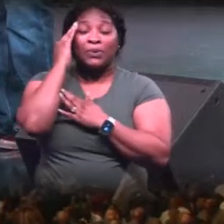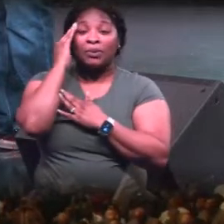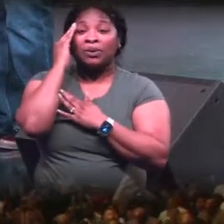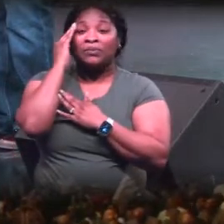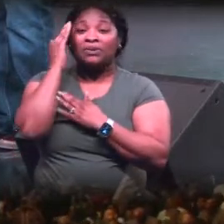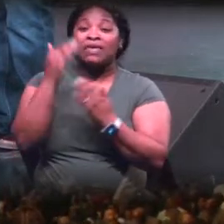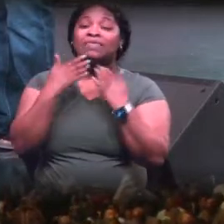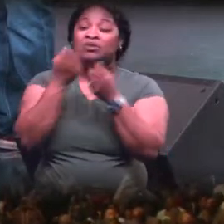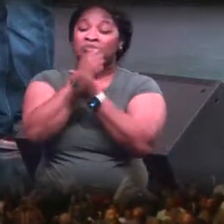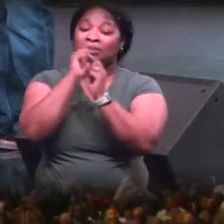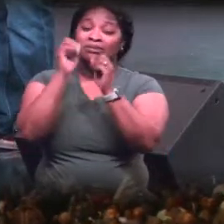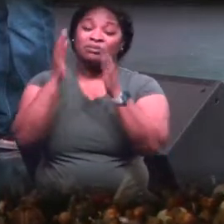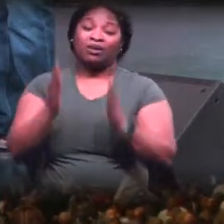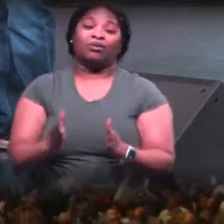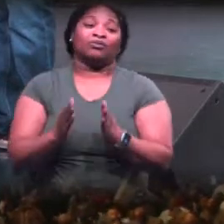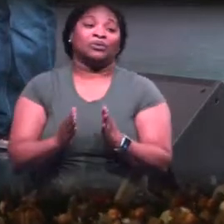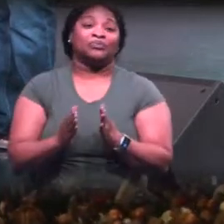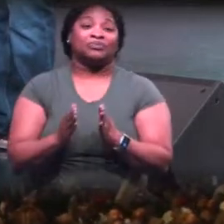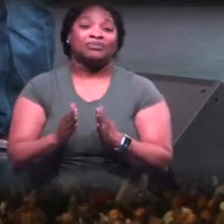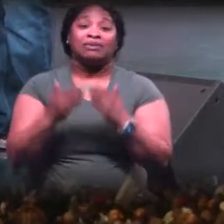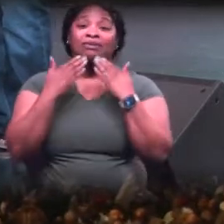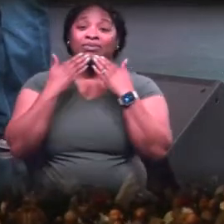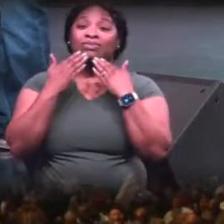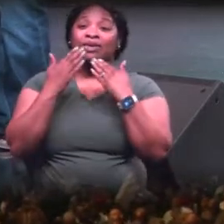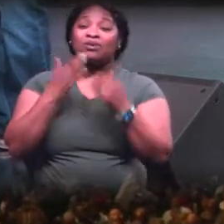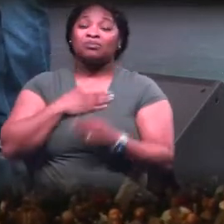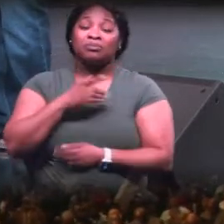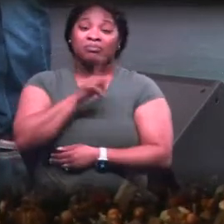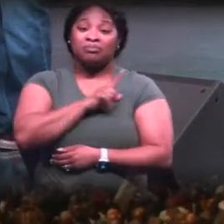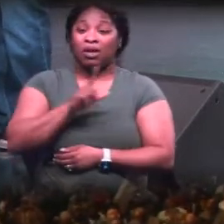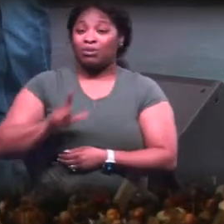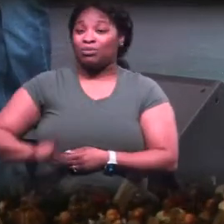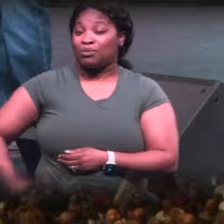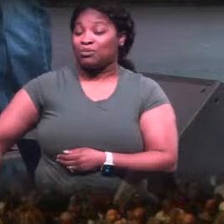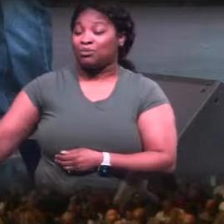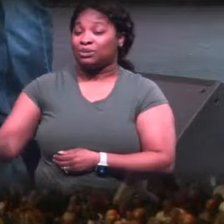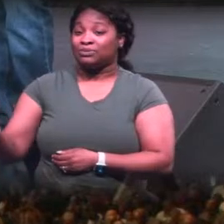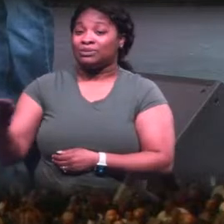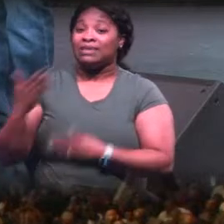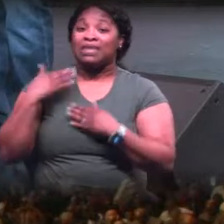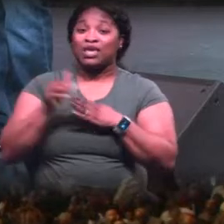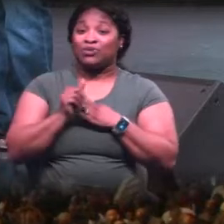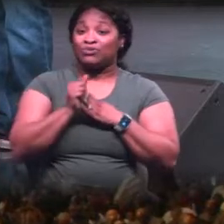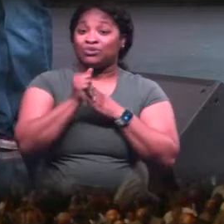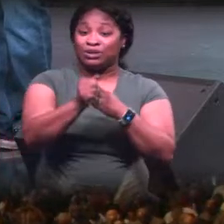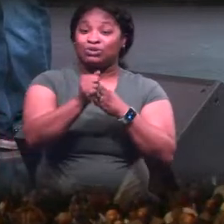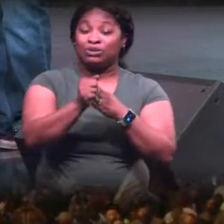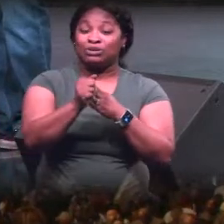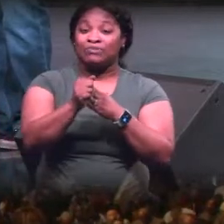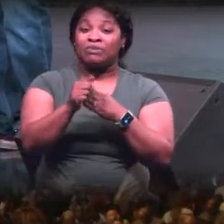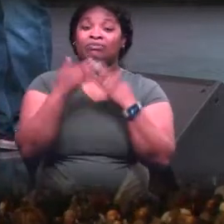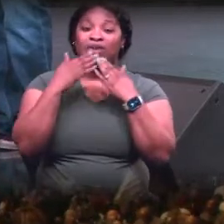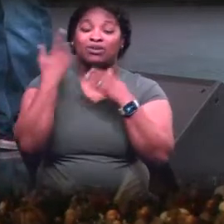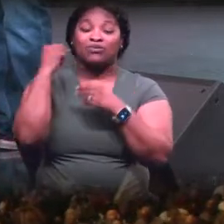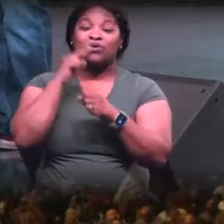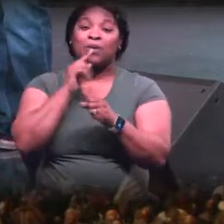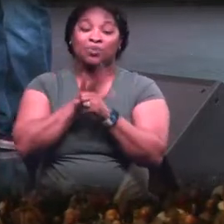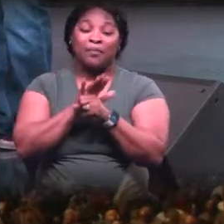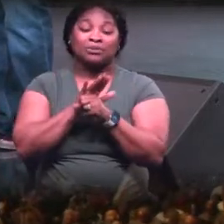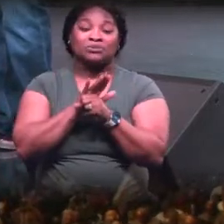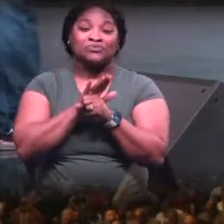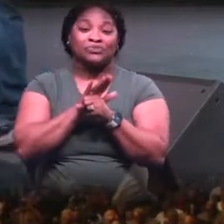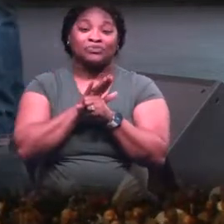you for being my Savior. Thank you for being my Lord. Thank you for your direction, and thank you for your